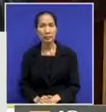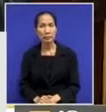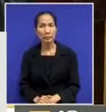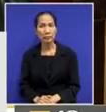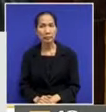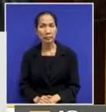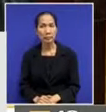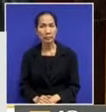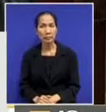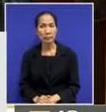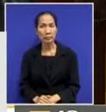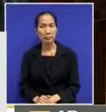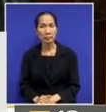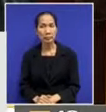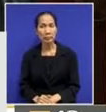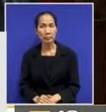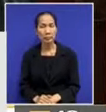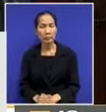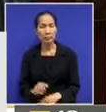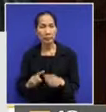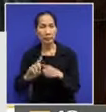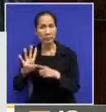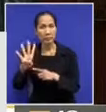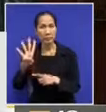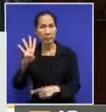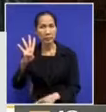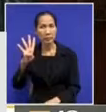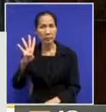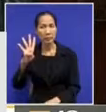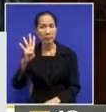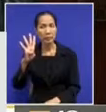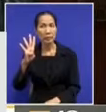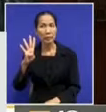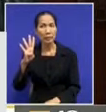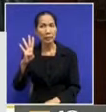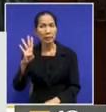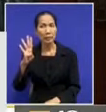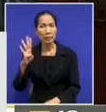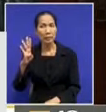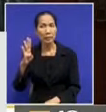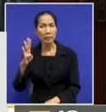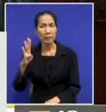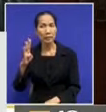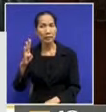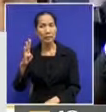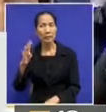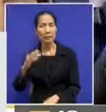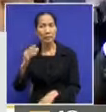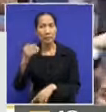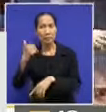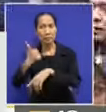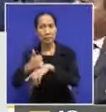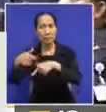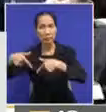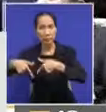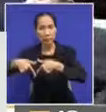now let's go to the session and see. The vote and the counting